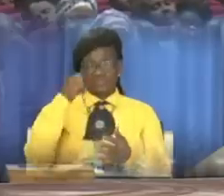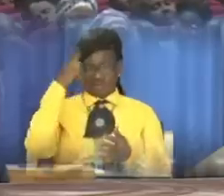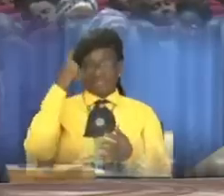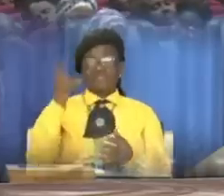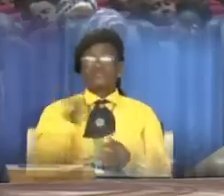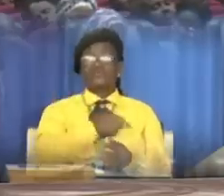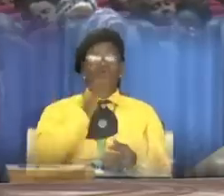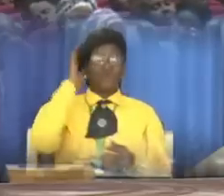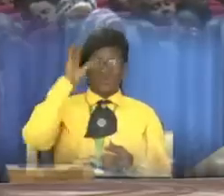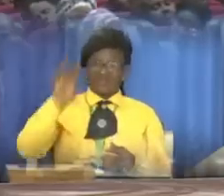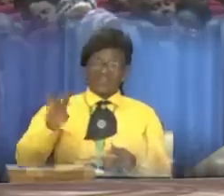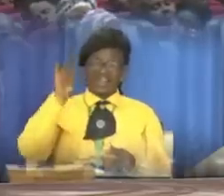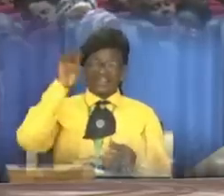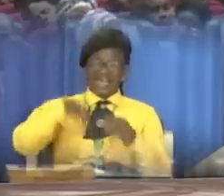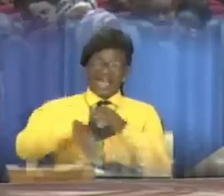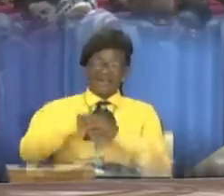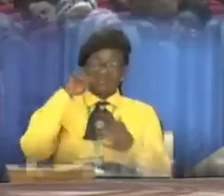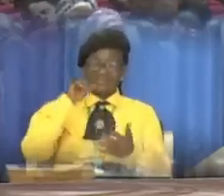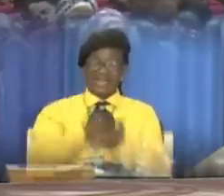met.